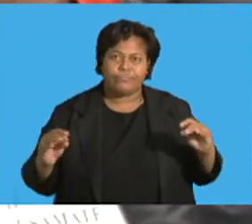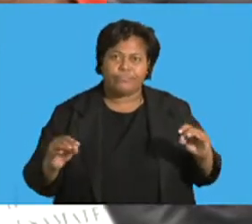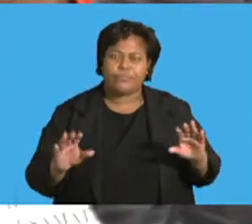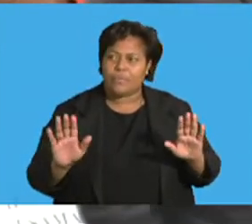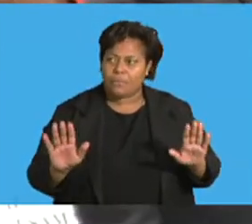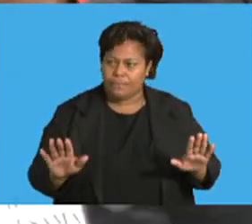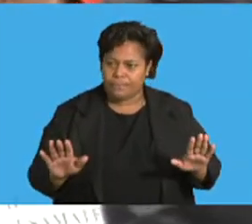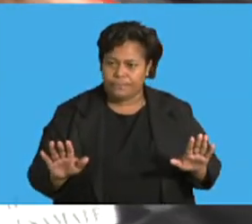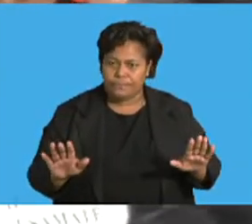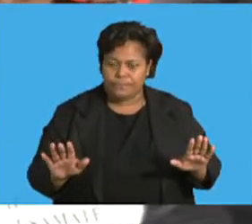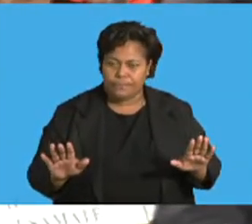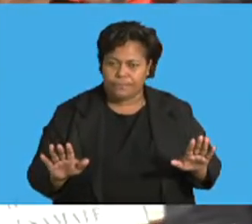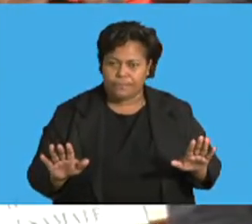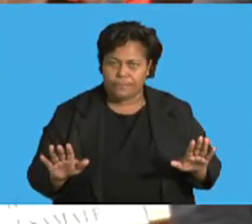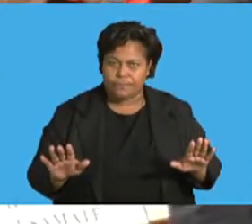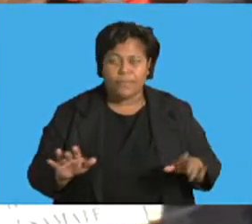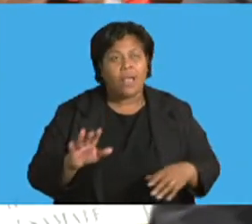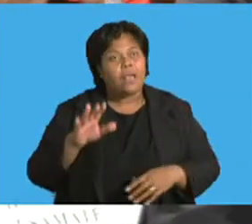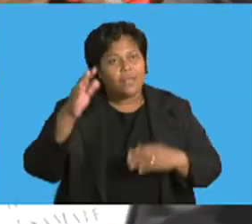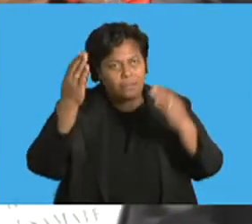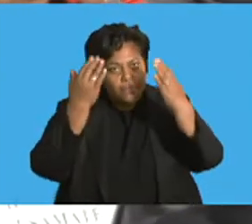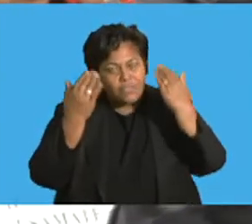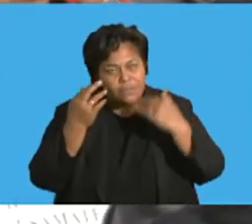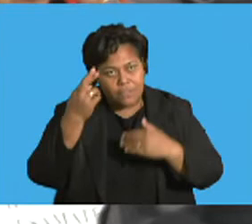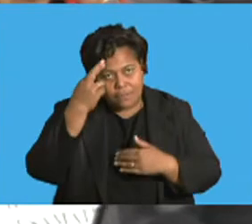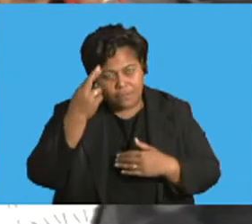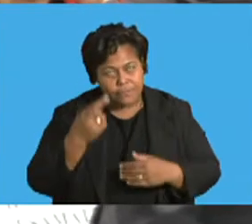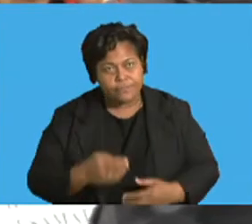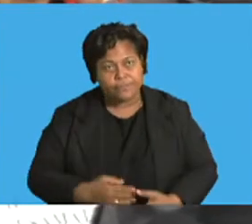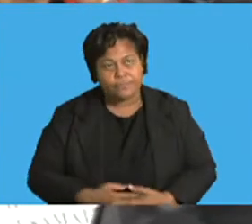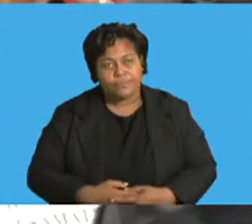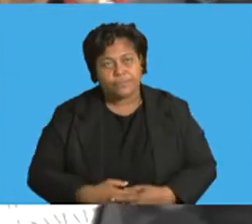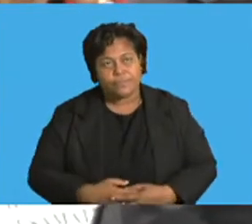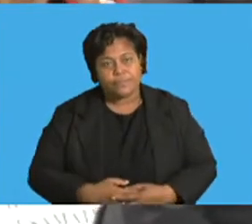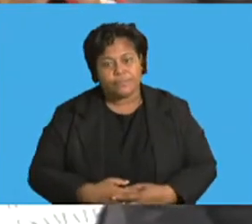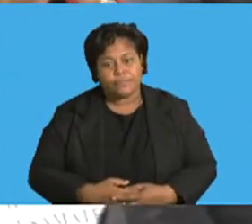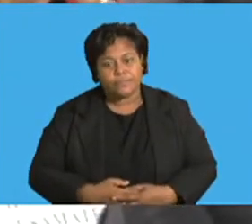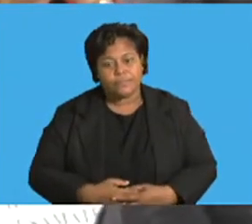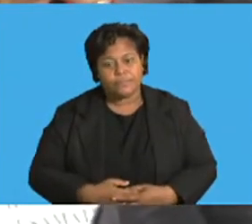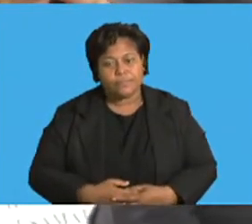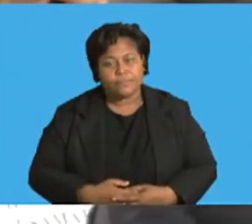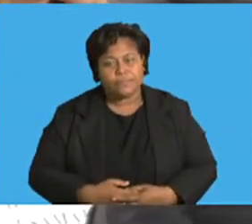Mr. Speaker, sir. Mr. Speaker, sir. Mr. Speaker, sir.